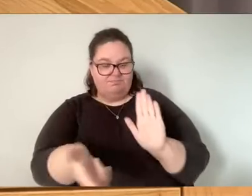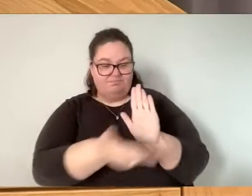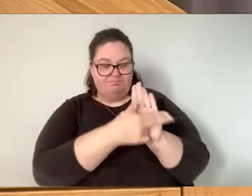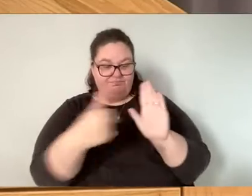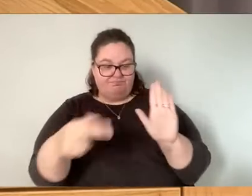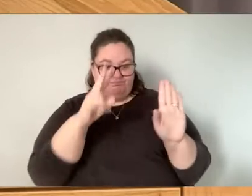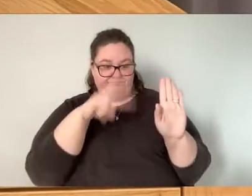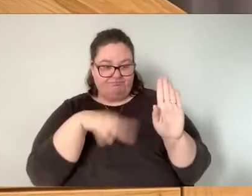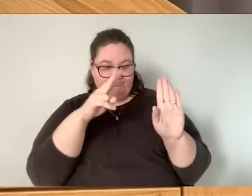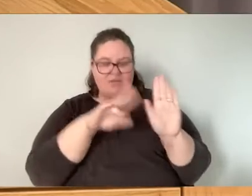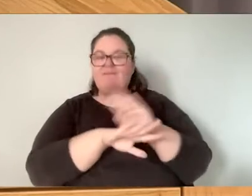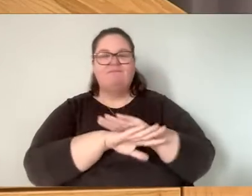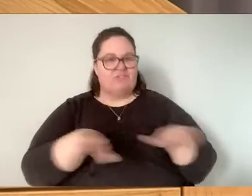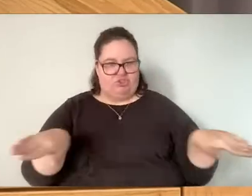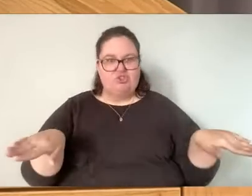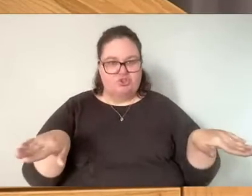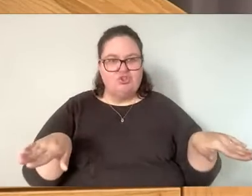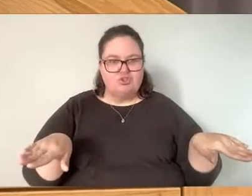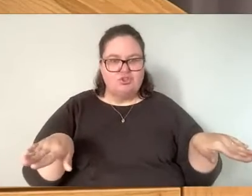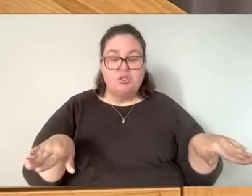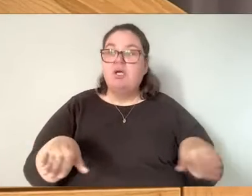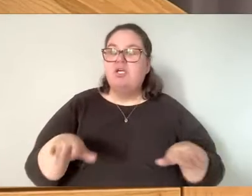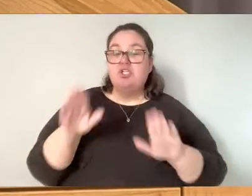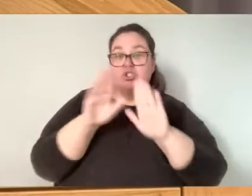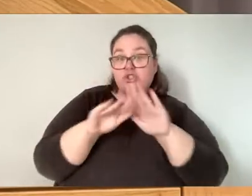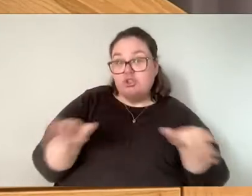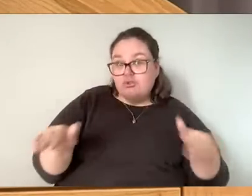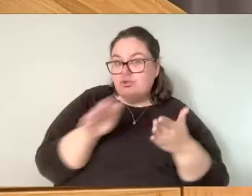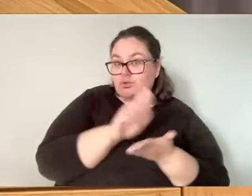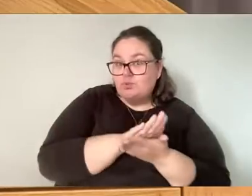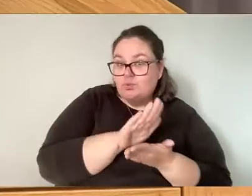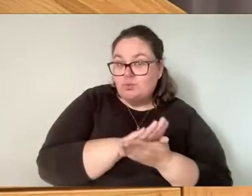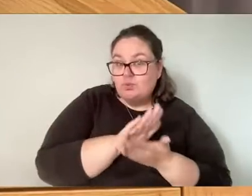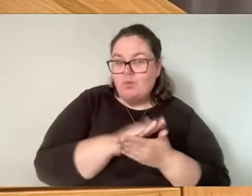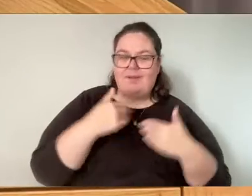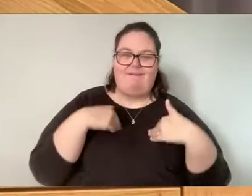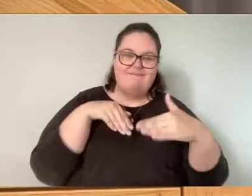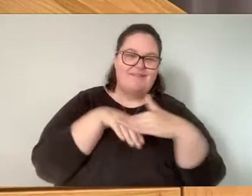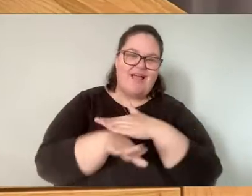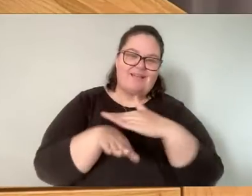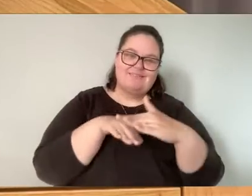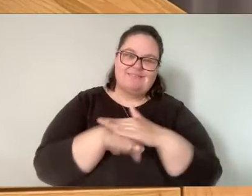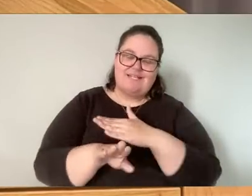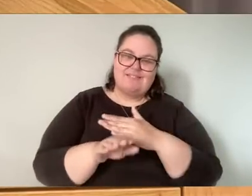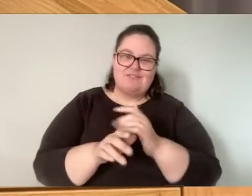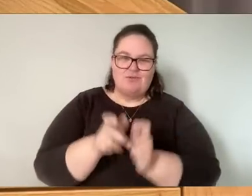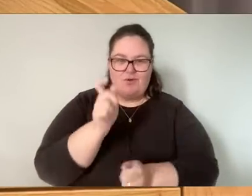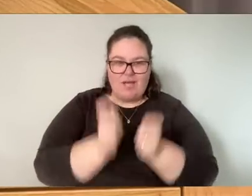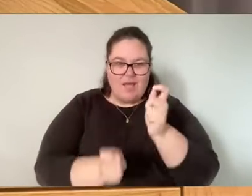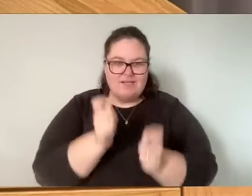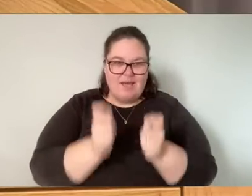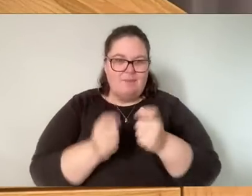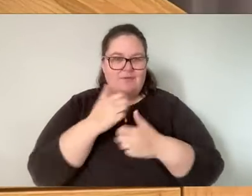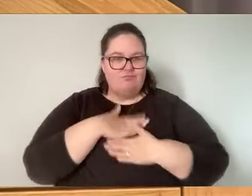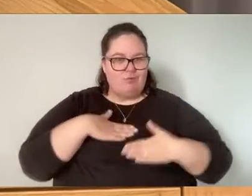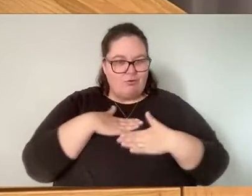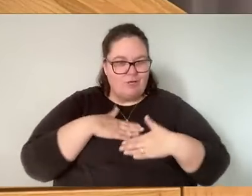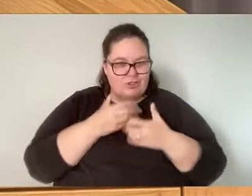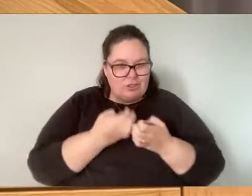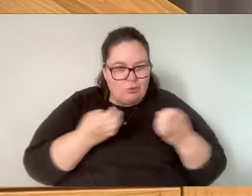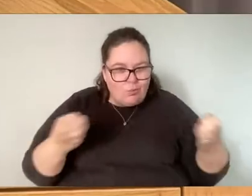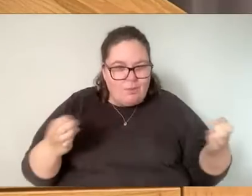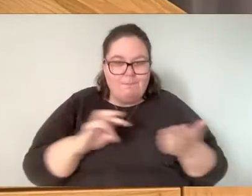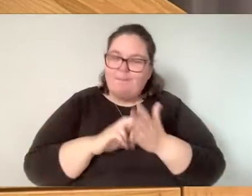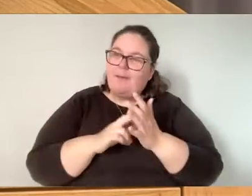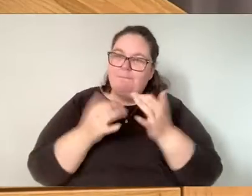end. It gives me hope that children in schools will have access to adapted sport and recreation equipment so they can play alongside